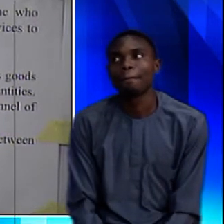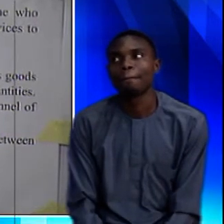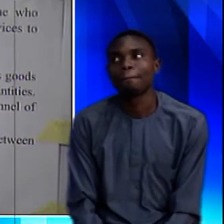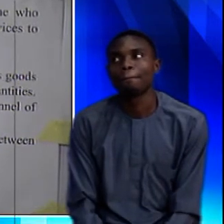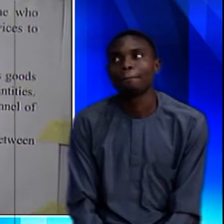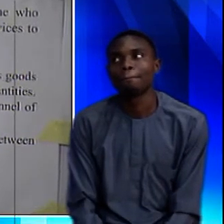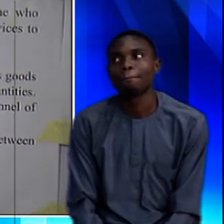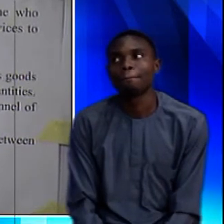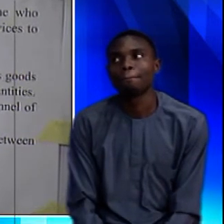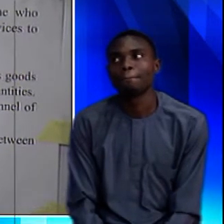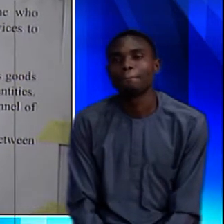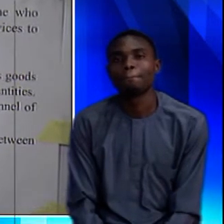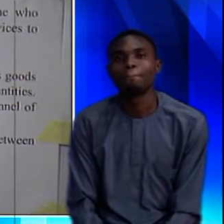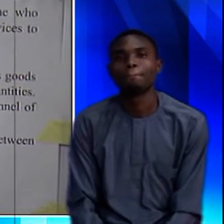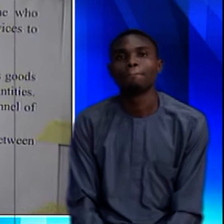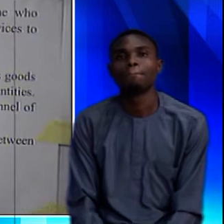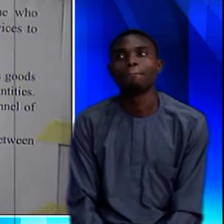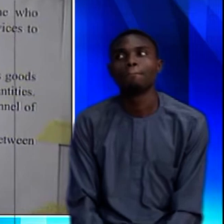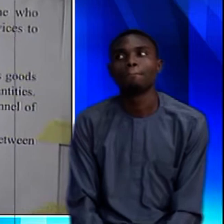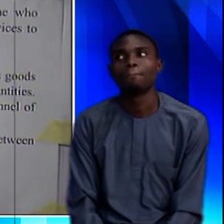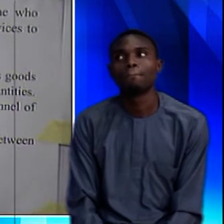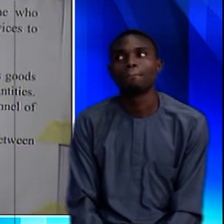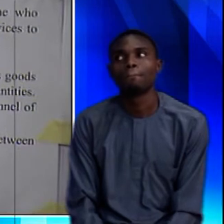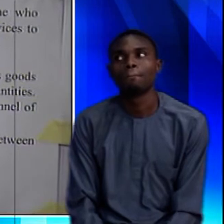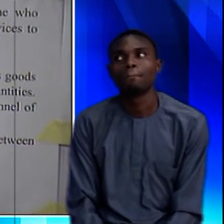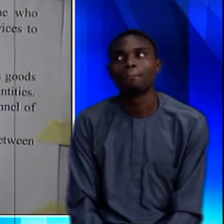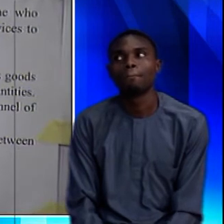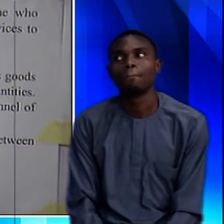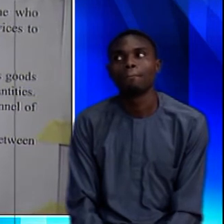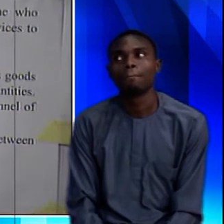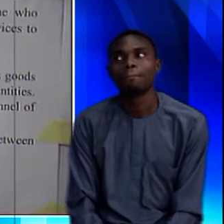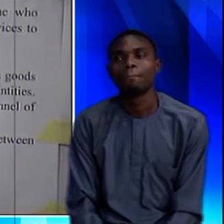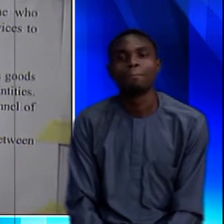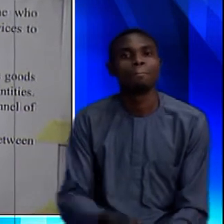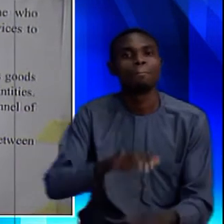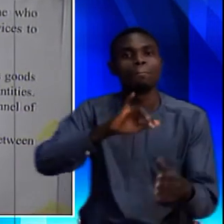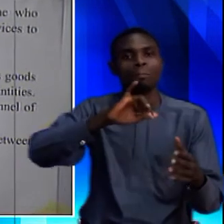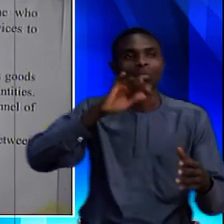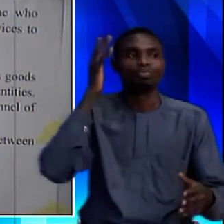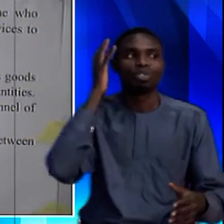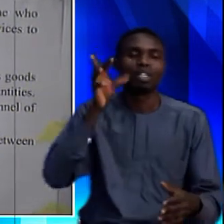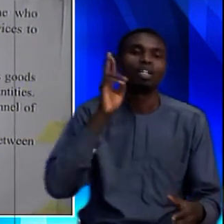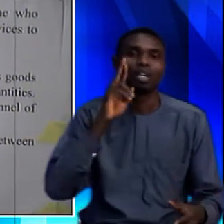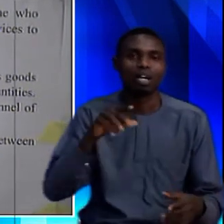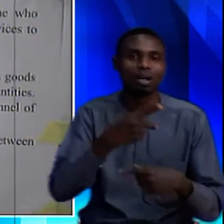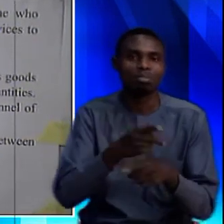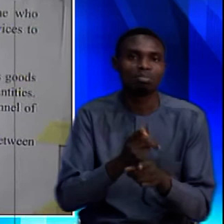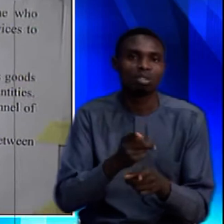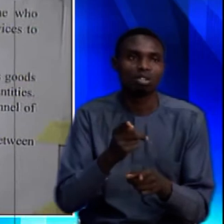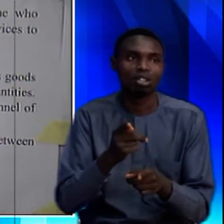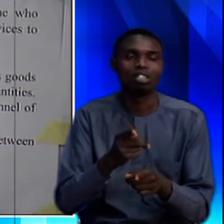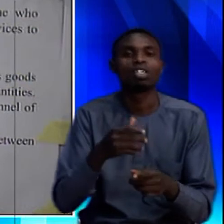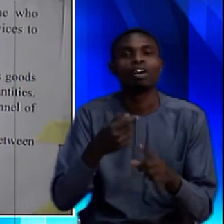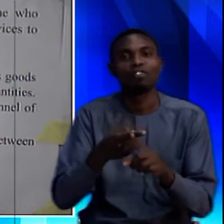outside. How did the product get into you? And that product get into you through the use of what? The wholesaler. Because it's a person that